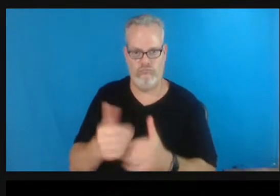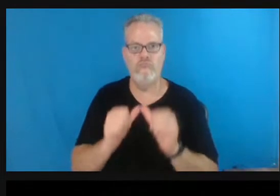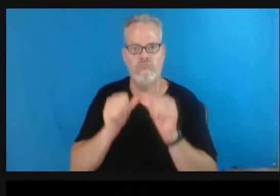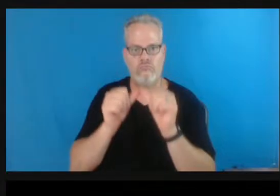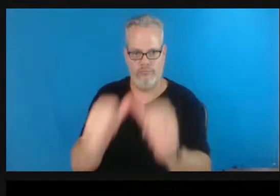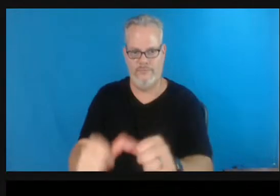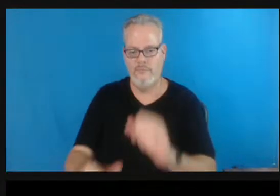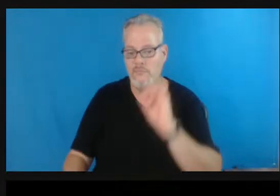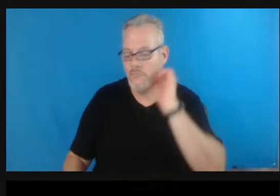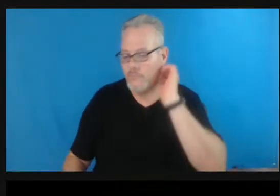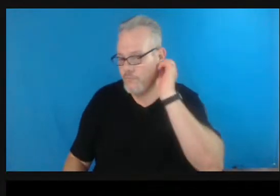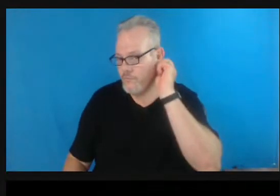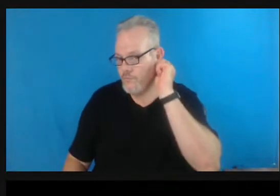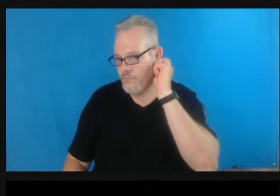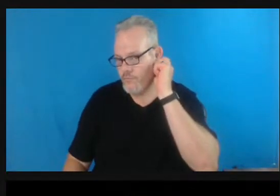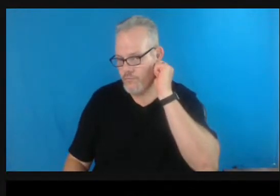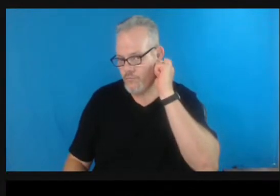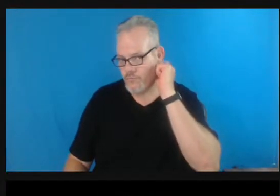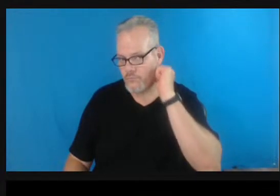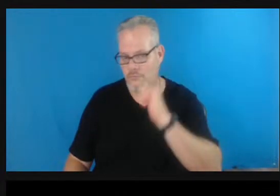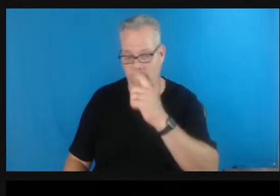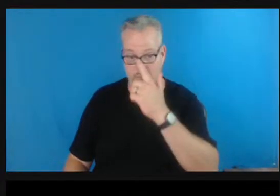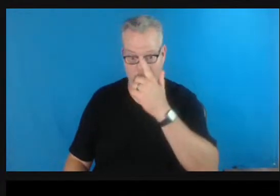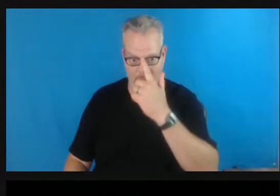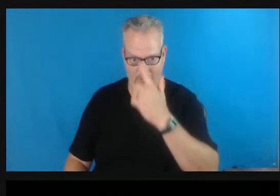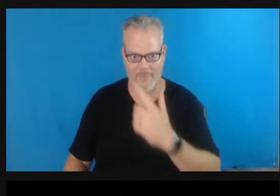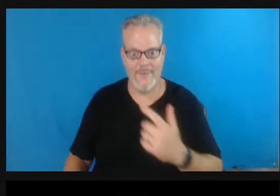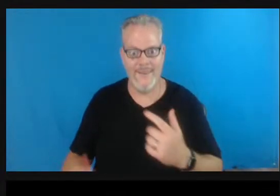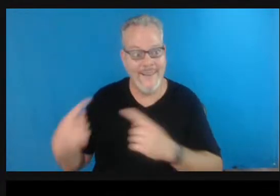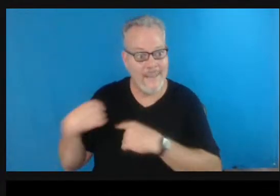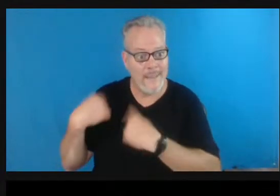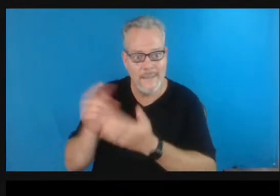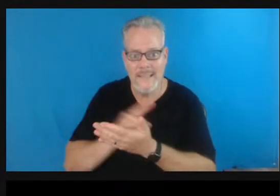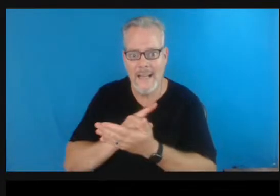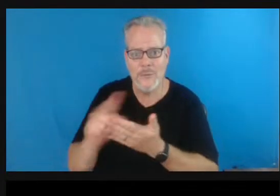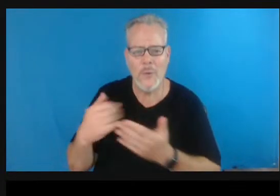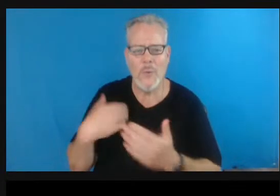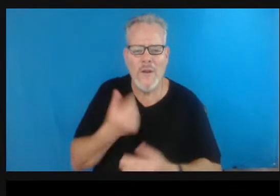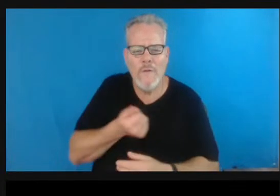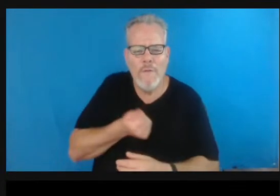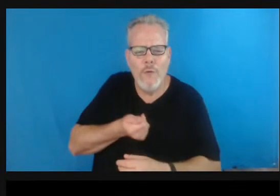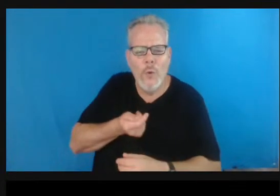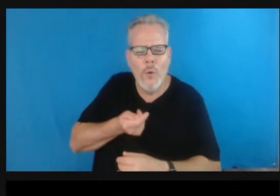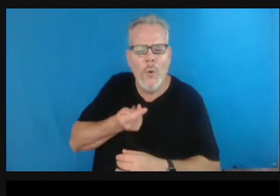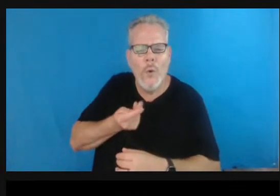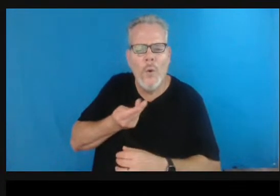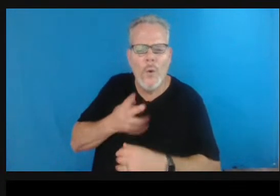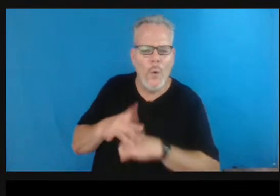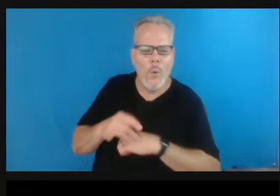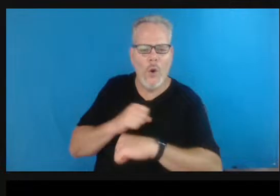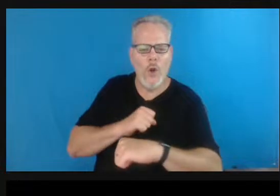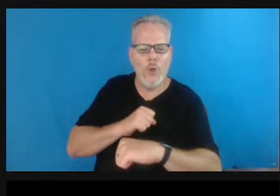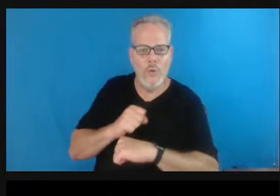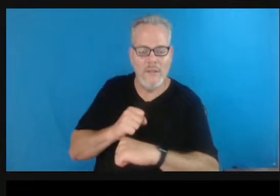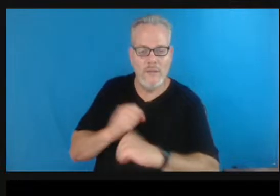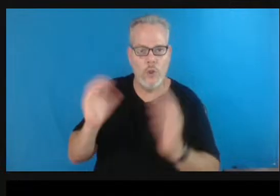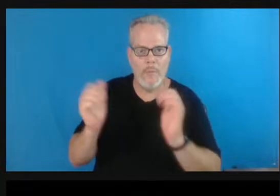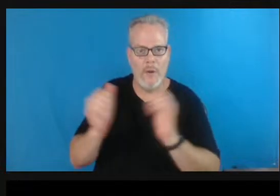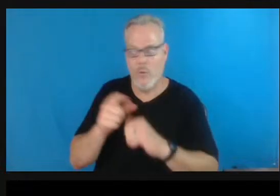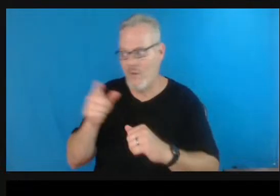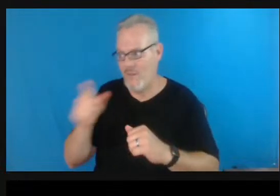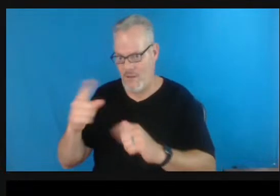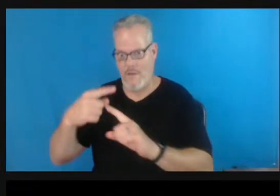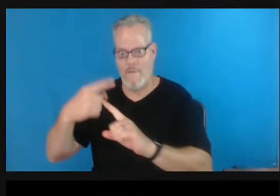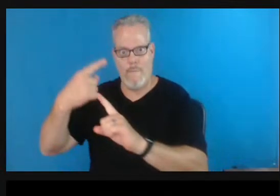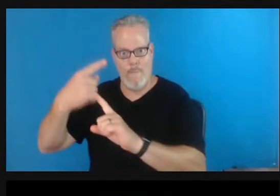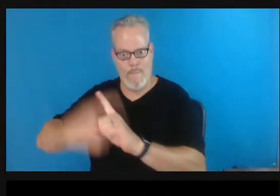So because there's so few earthquakes here this last week, you can actually look at the earthquakes per month. And you see a little bit more of the pattern here. Pahala